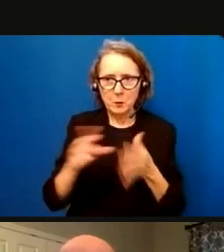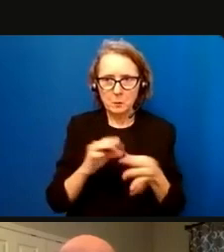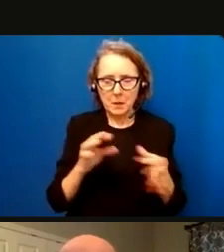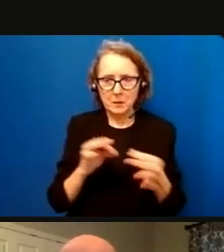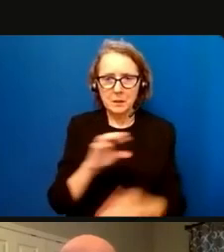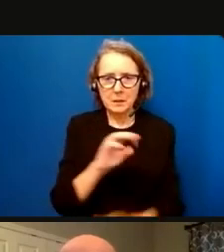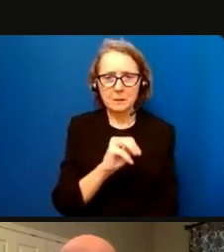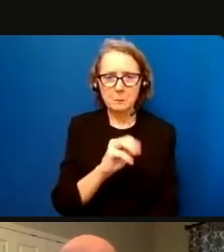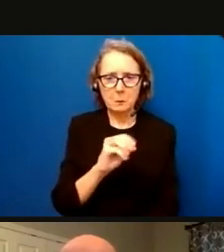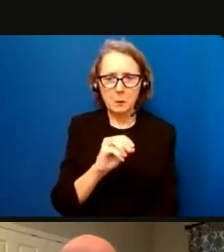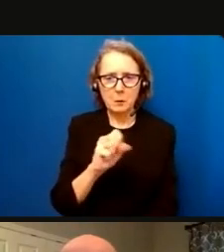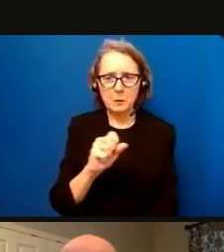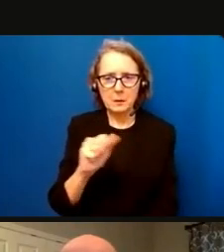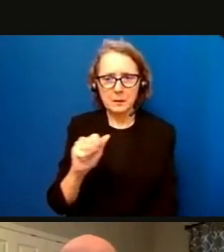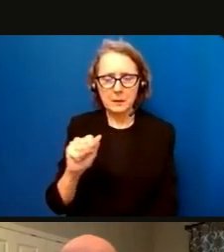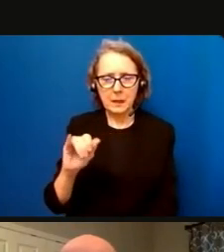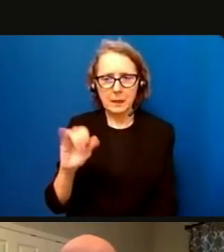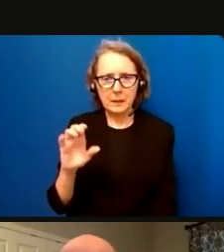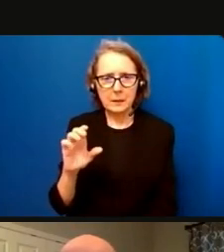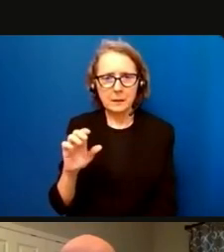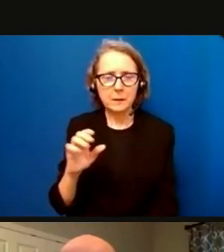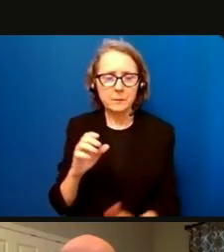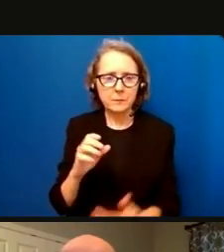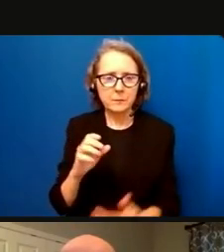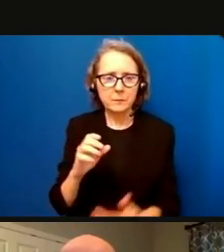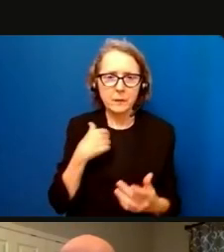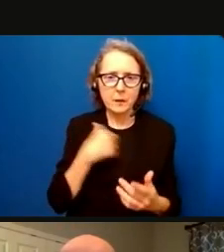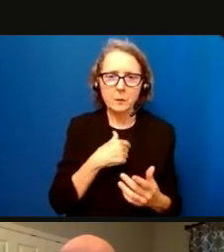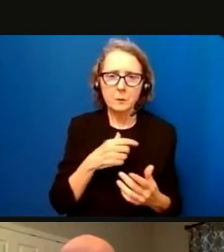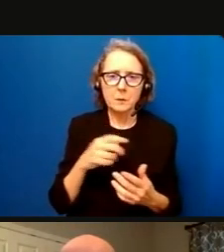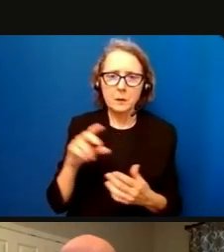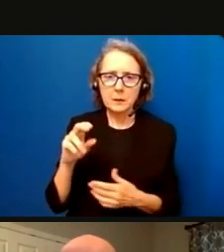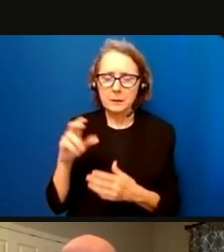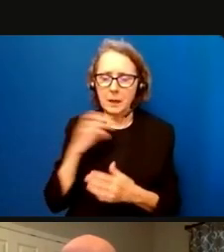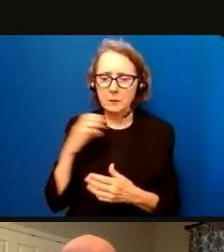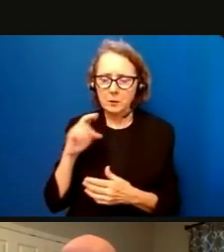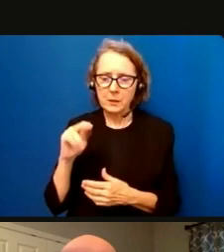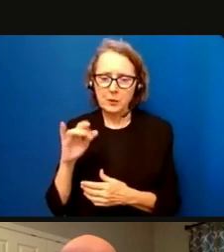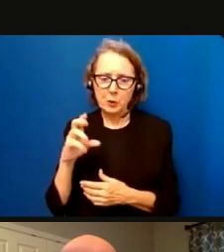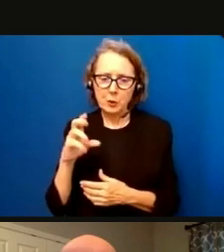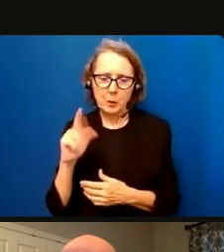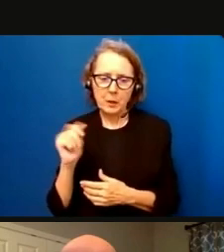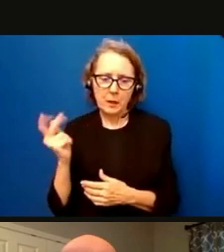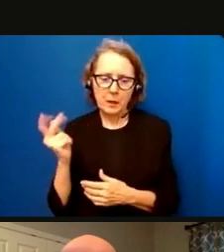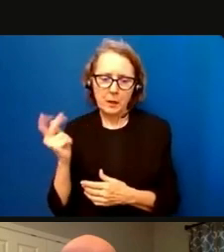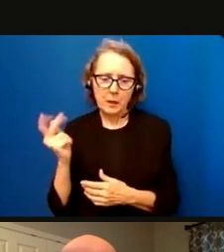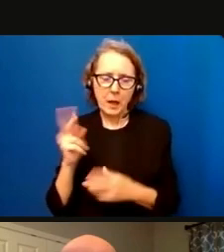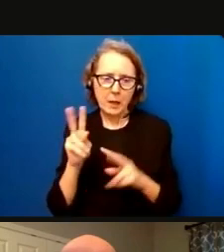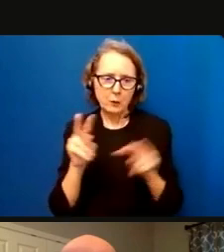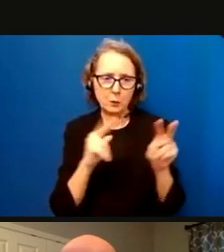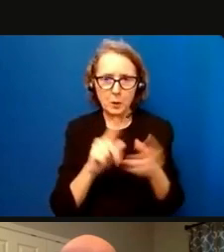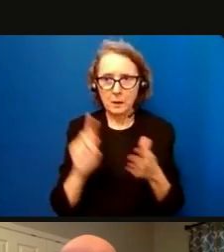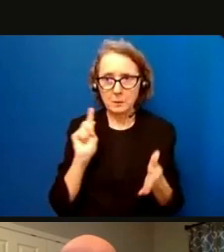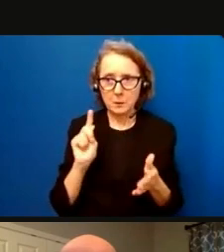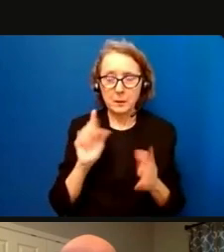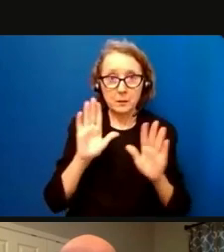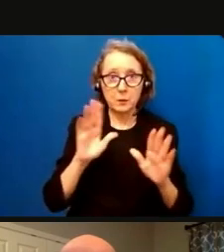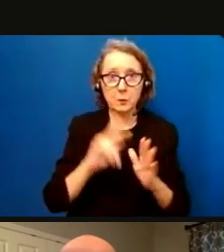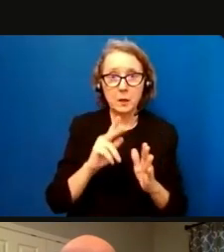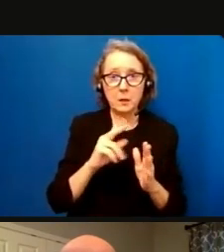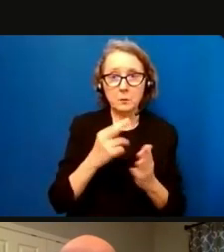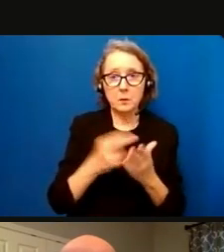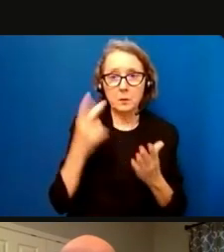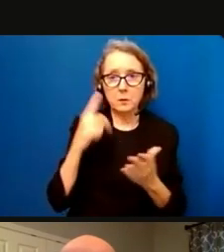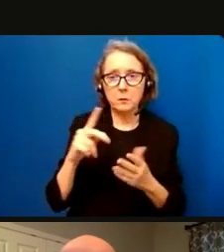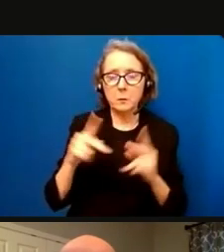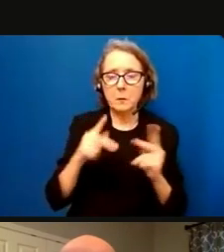Mosaic. Councilor Nishioka and I toured that last week, and that's a great resource out there for survivors of domestic violence,